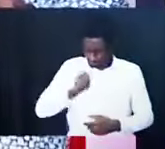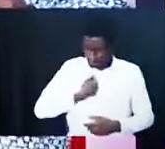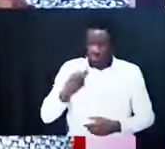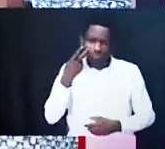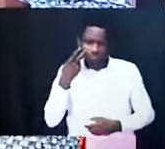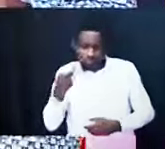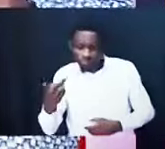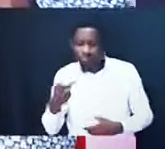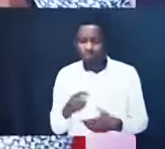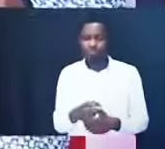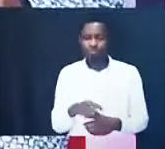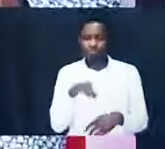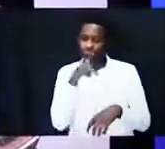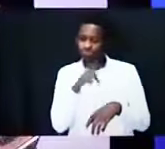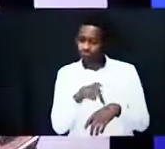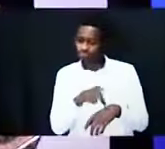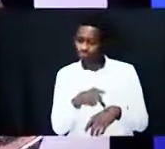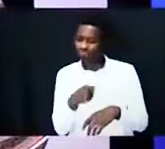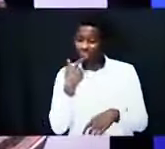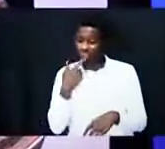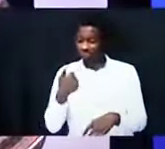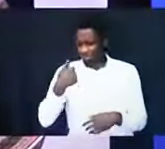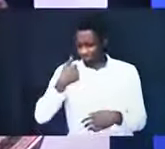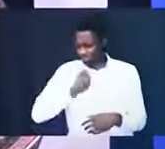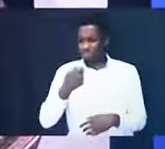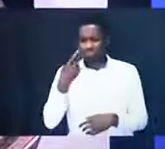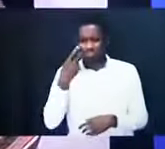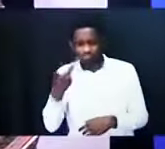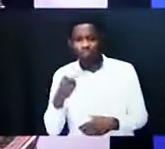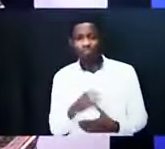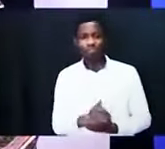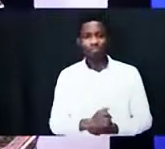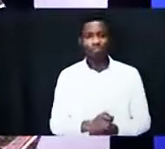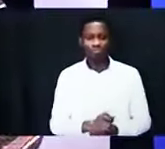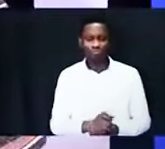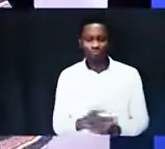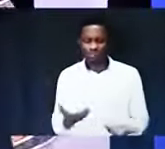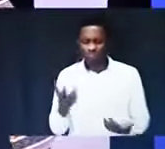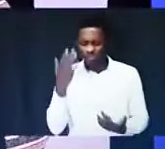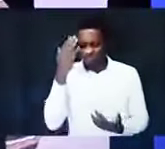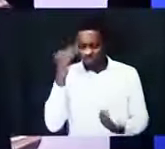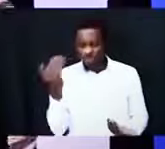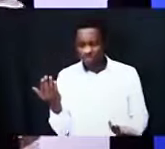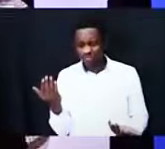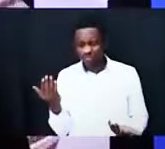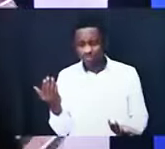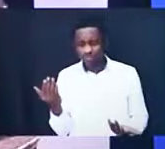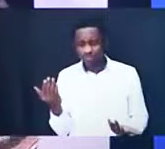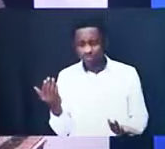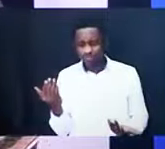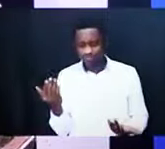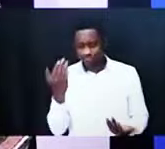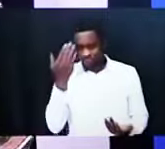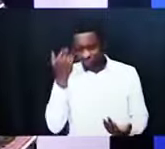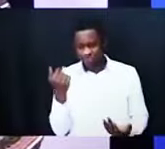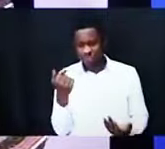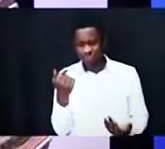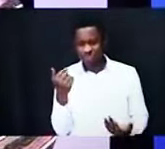We saw it. Now, what might have accounted for this? For the fact that God was with him.